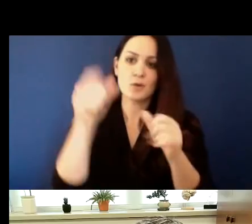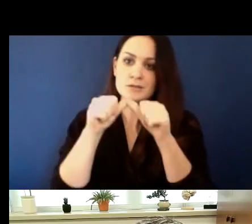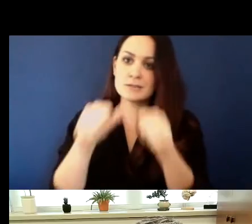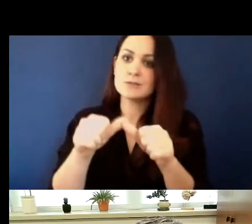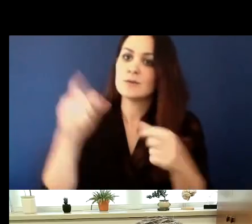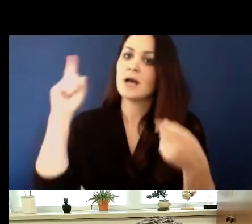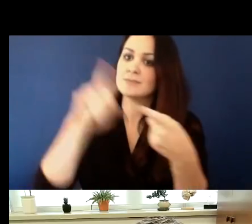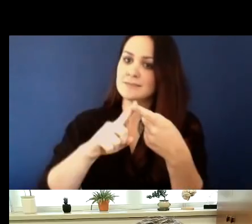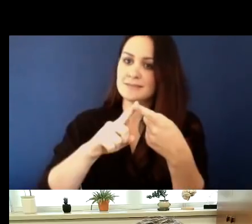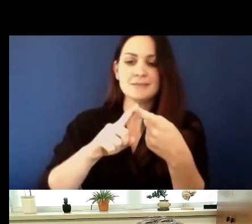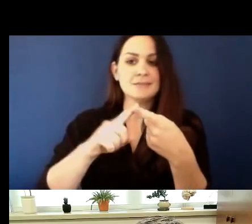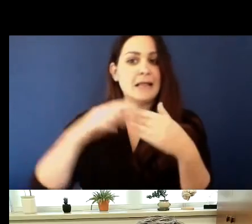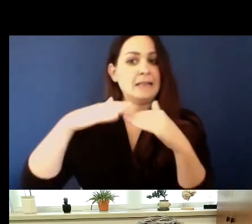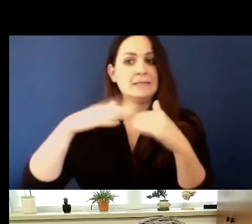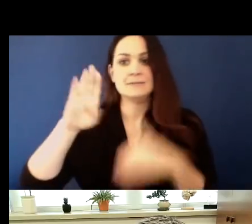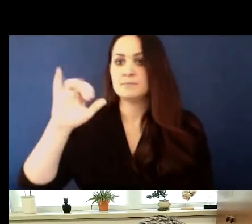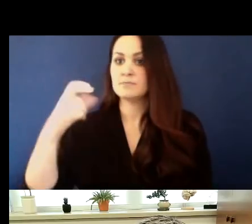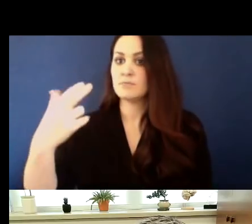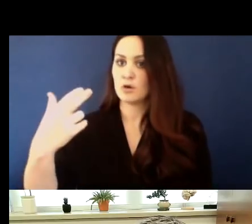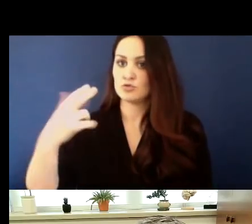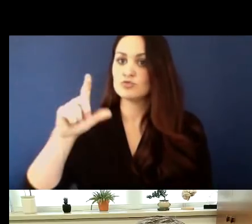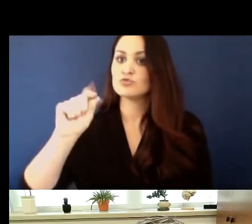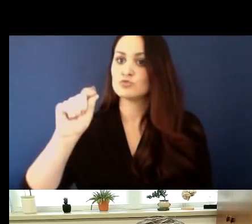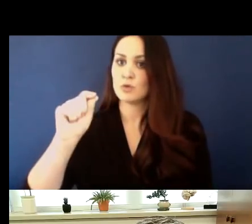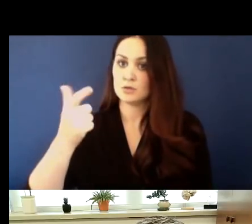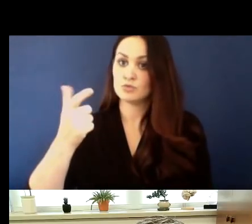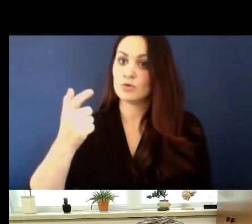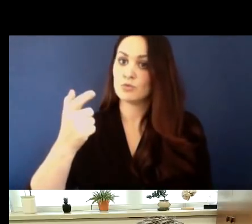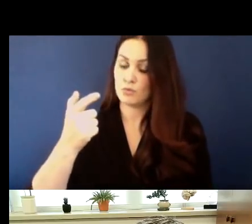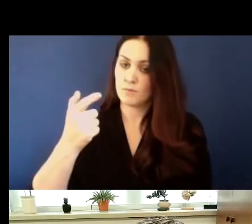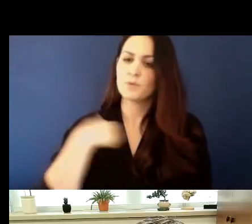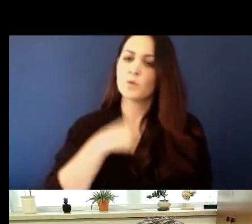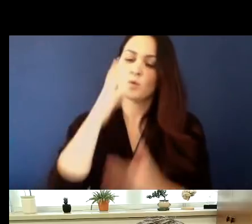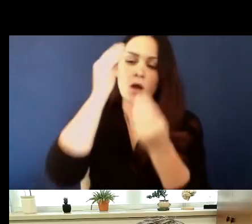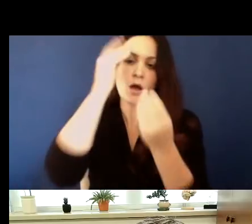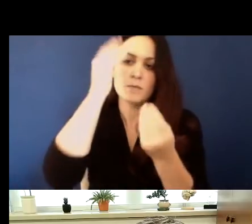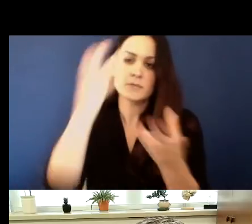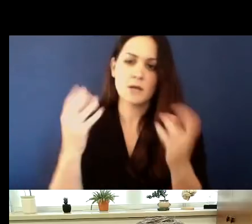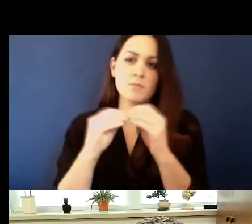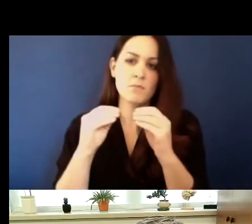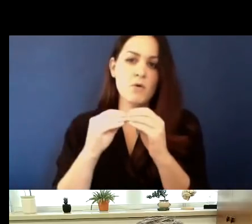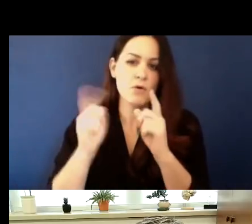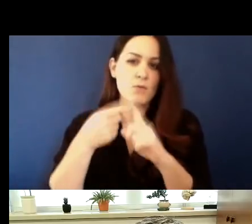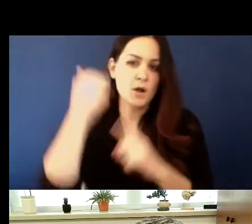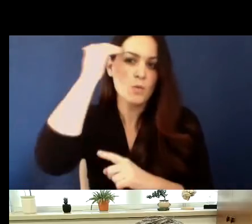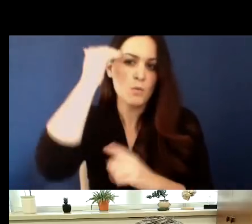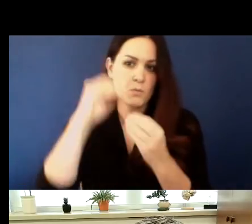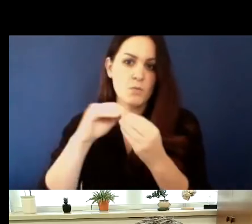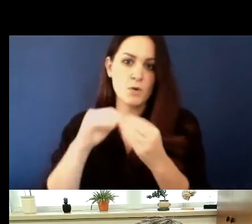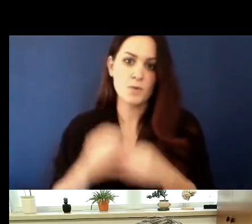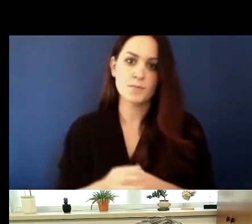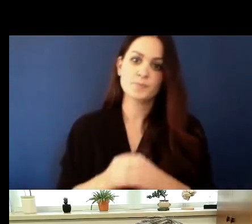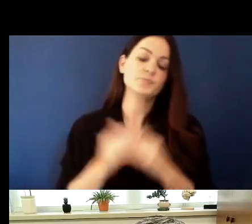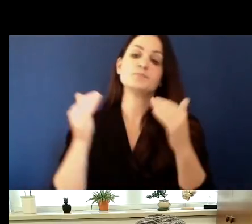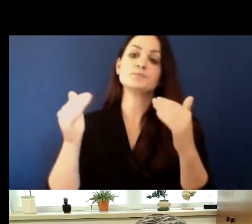least March of 2021, and we'll update you as this evolves from the university. The